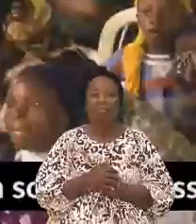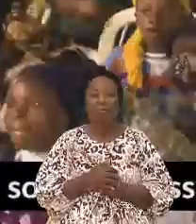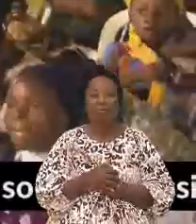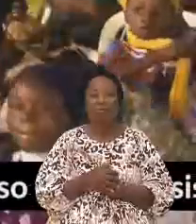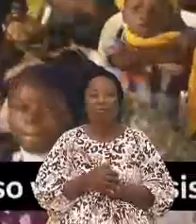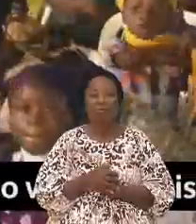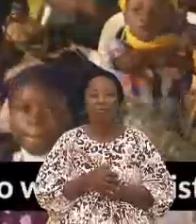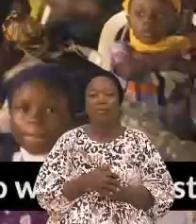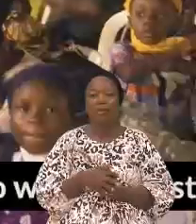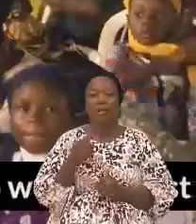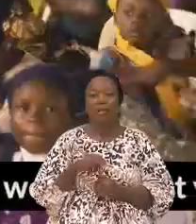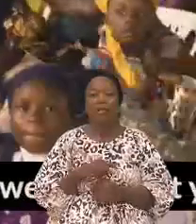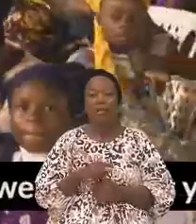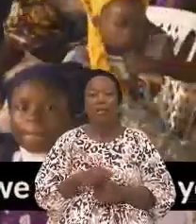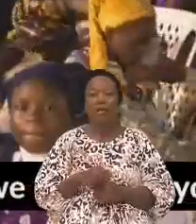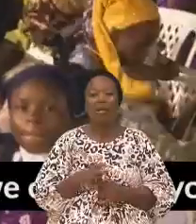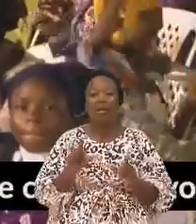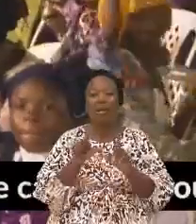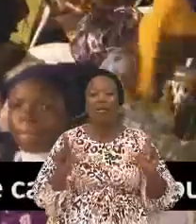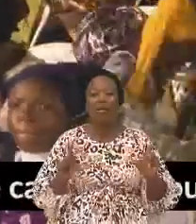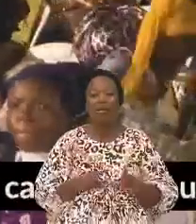their house address,